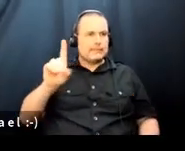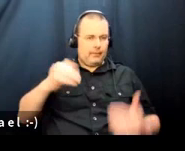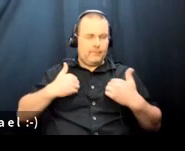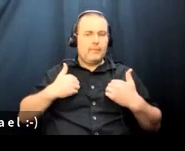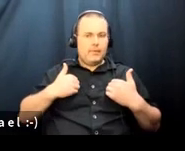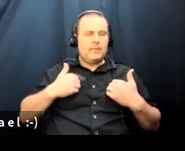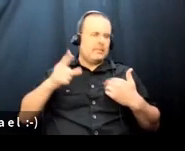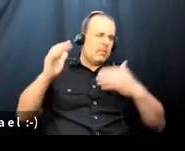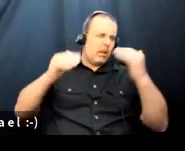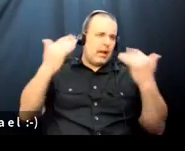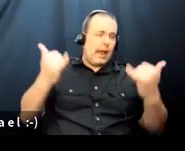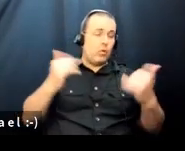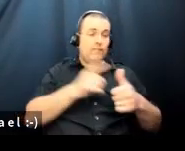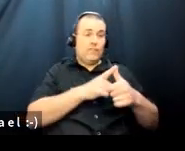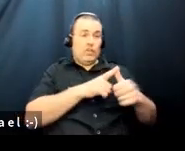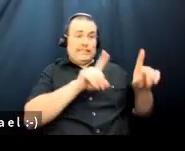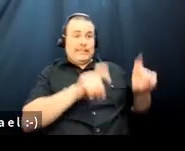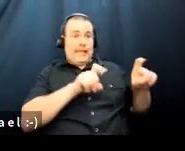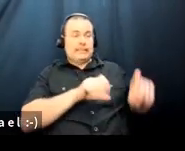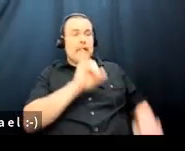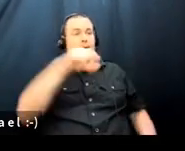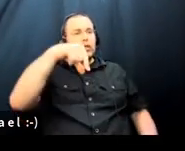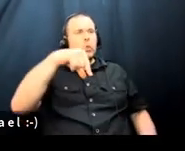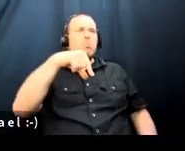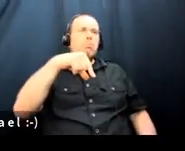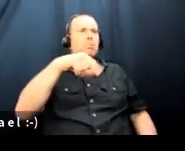tested, his IQ was fairly low,